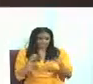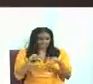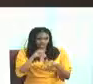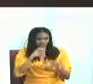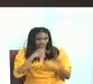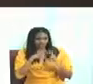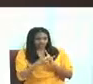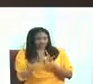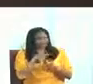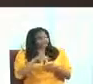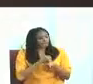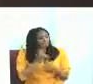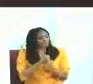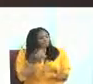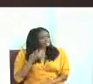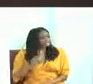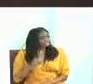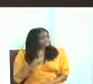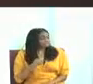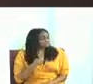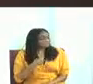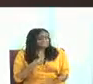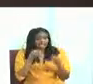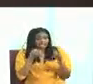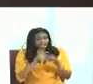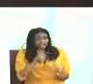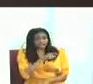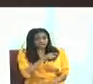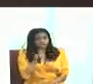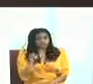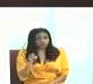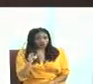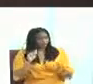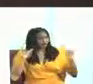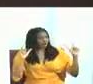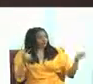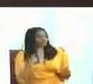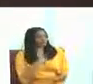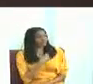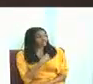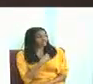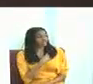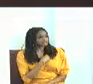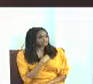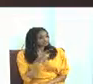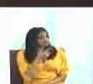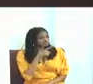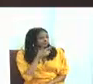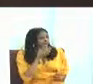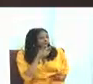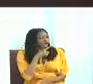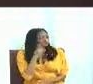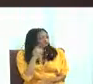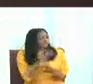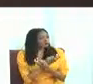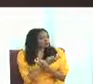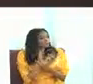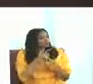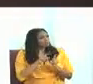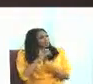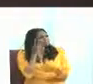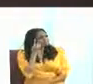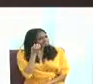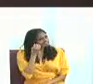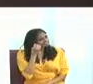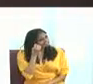That makes me, and a lot of you, all of us, a dry bone. But you see,